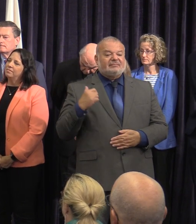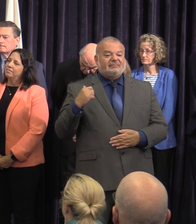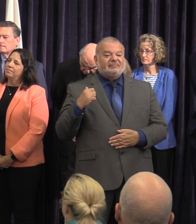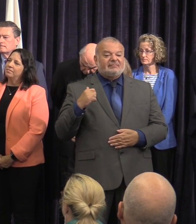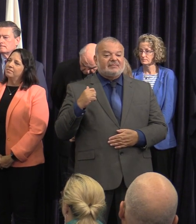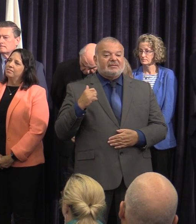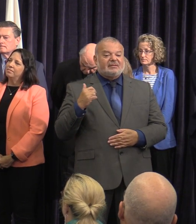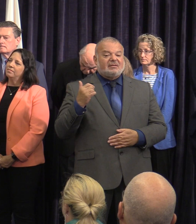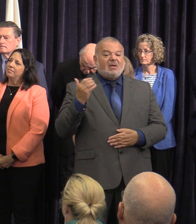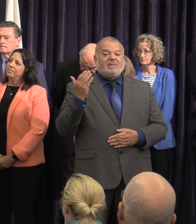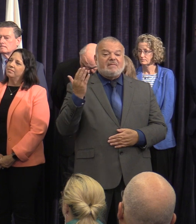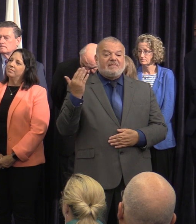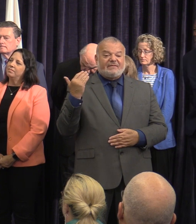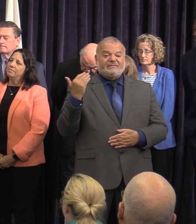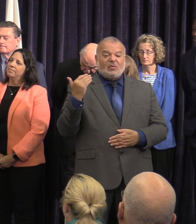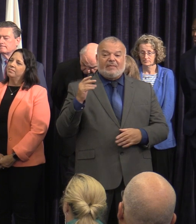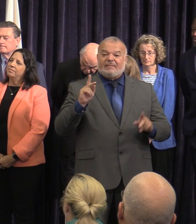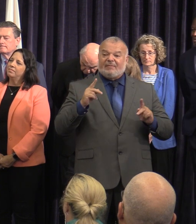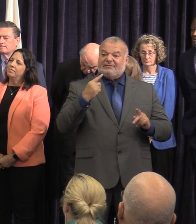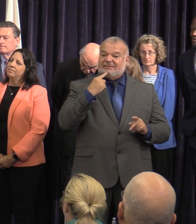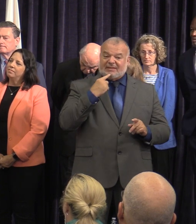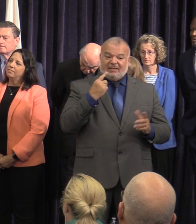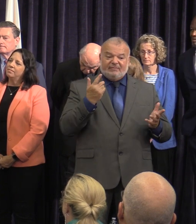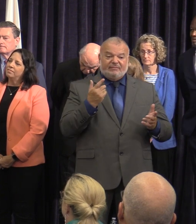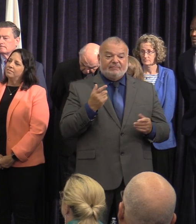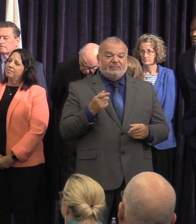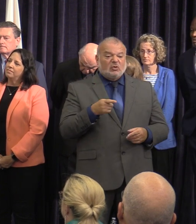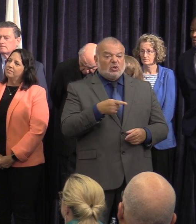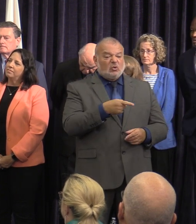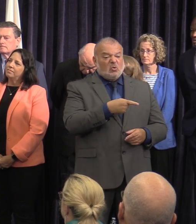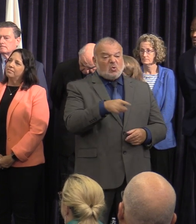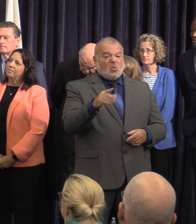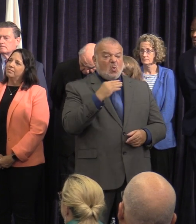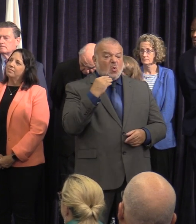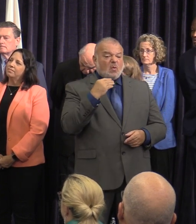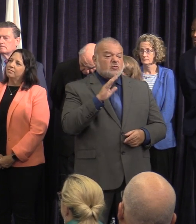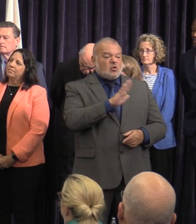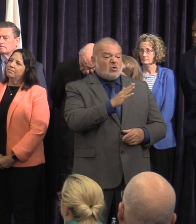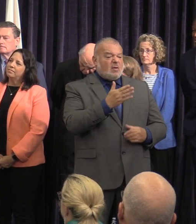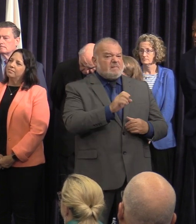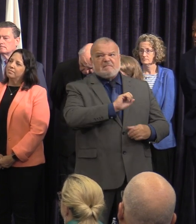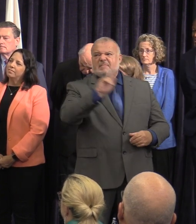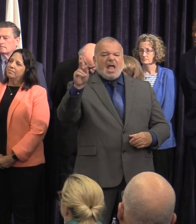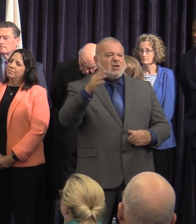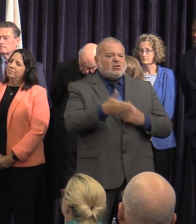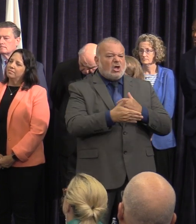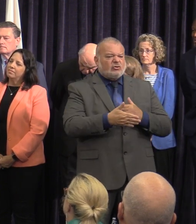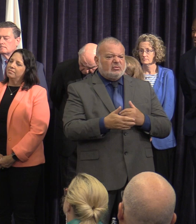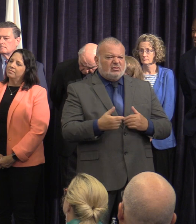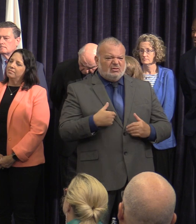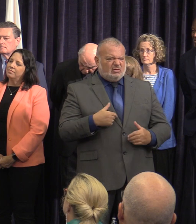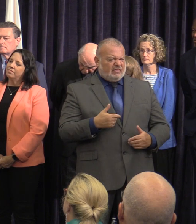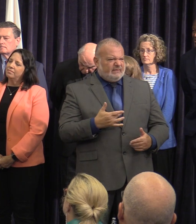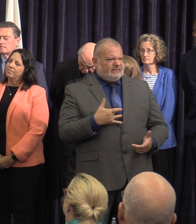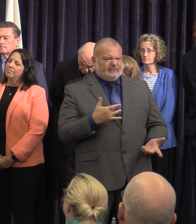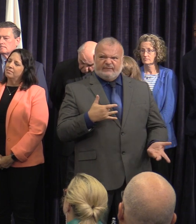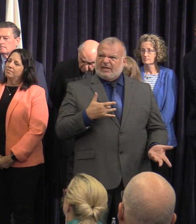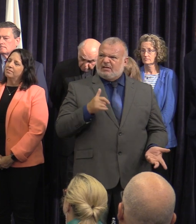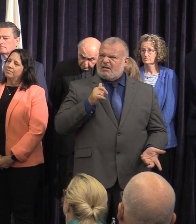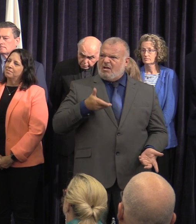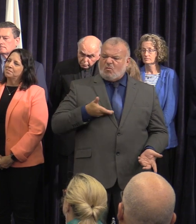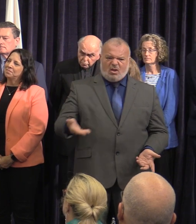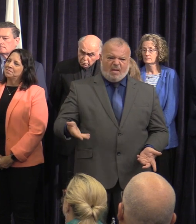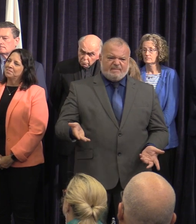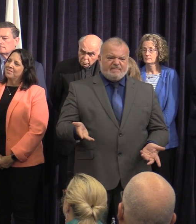told me to go back to my country. So I know what means not be welcome. So that's why I do